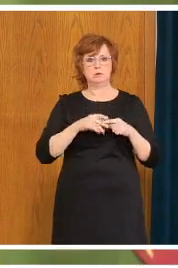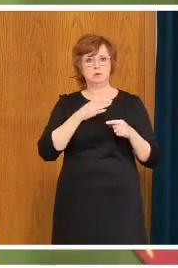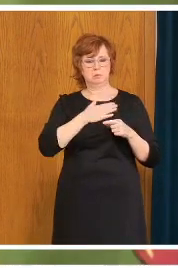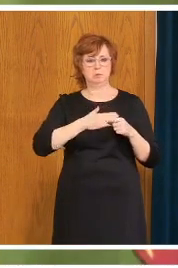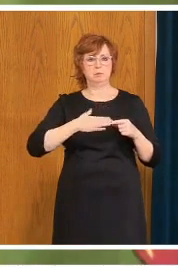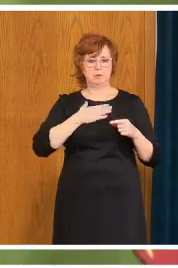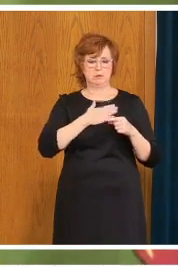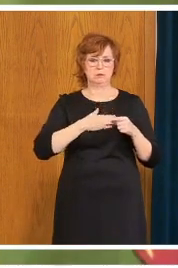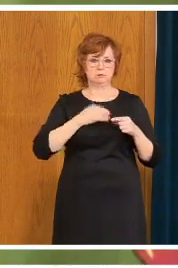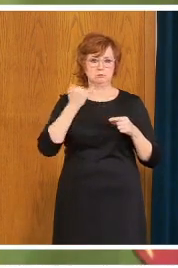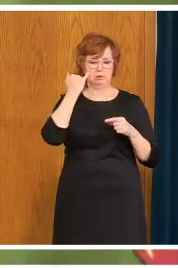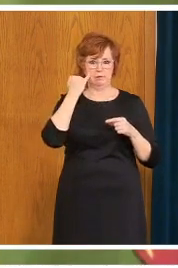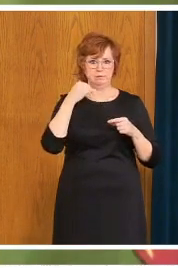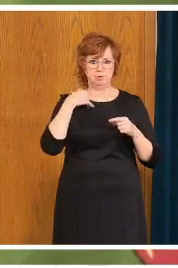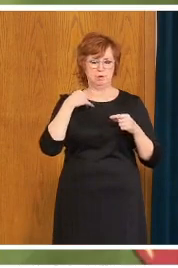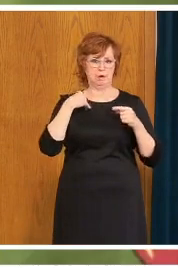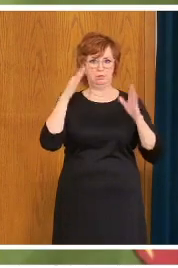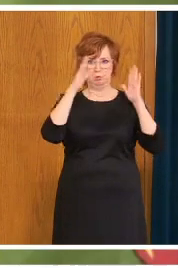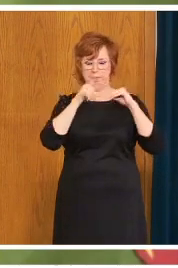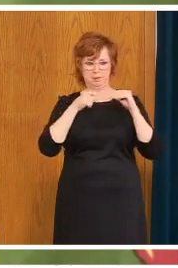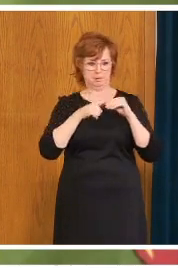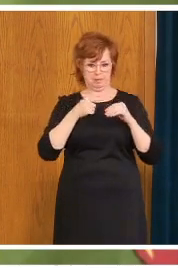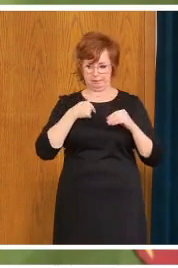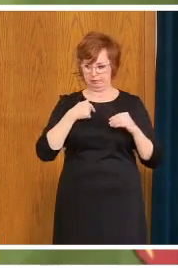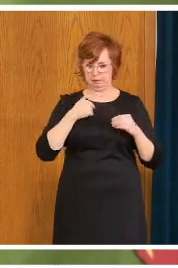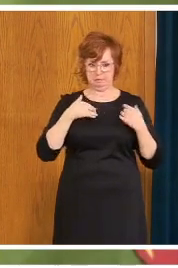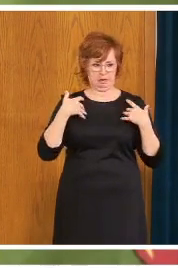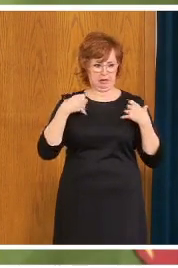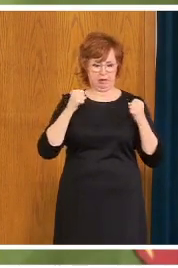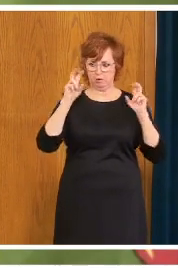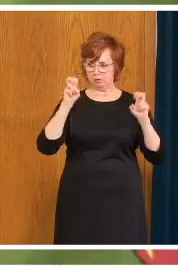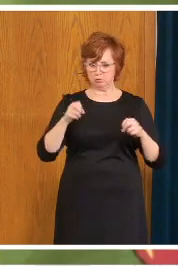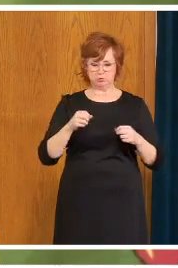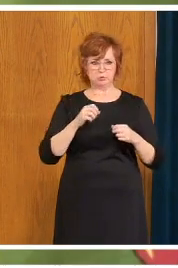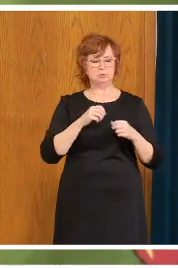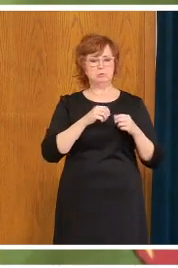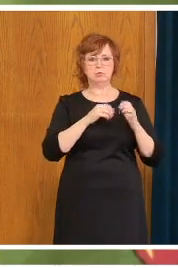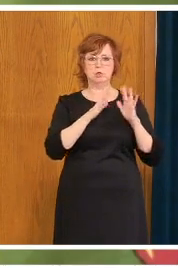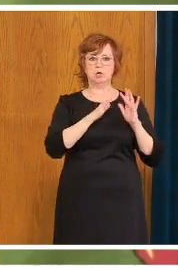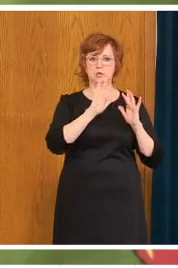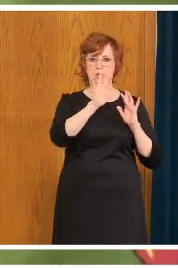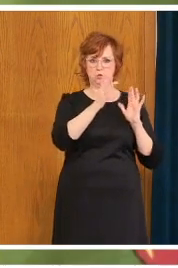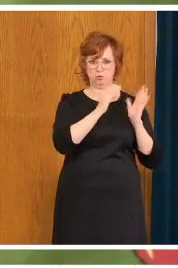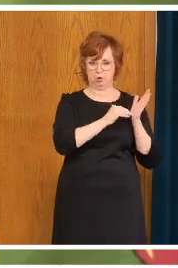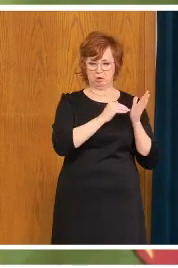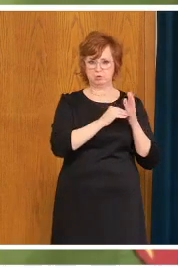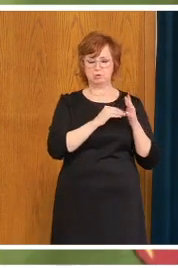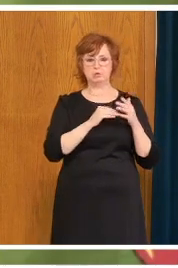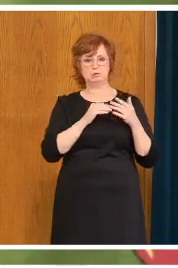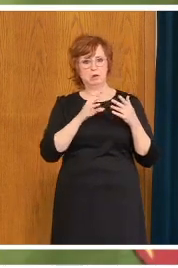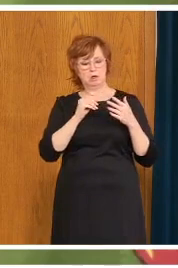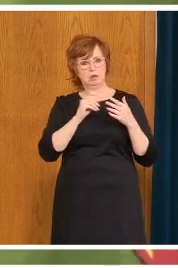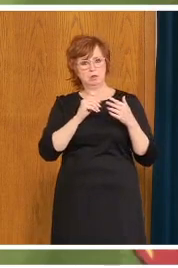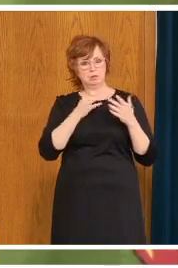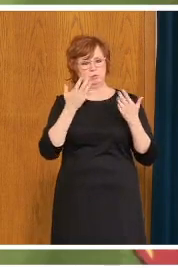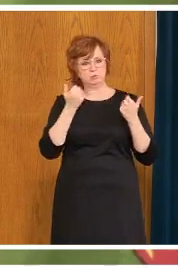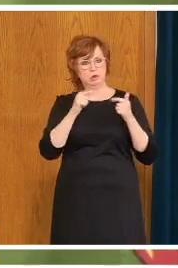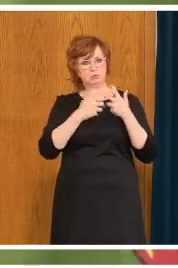them to go touch base with their doctor or their specialist to be able to provide that information. We'll try to accommodate as best we can. But if someone is